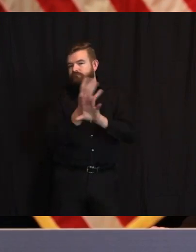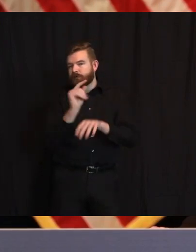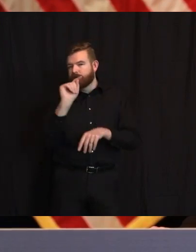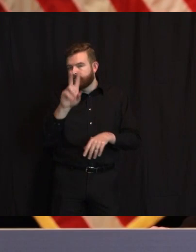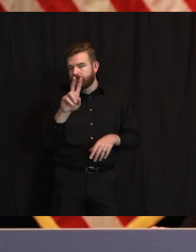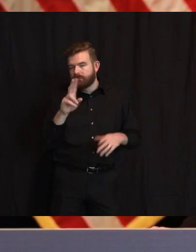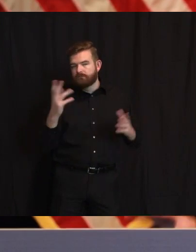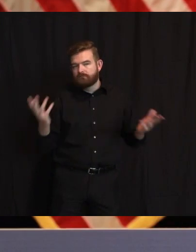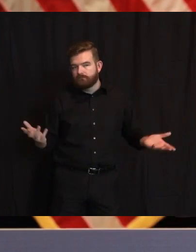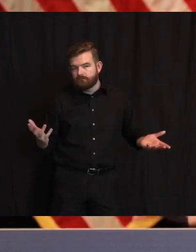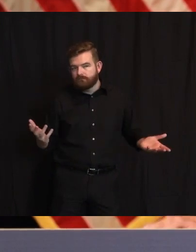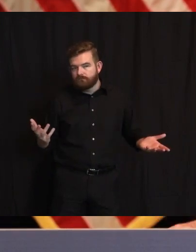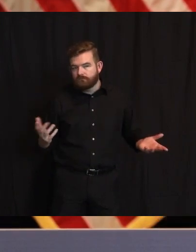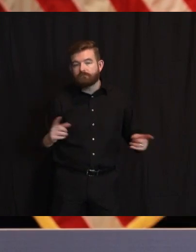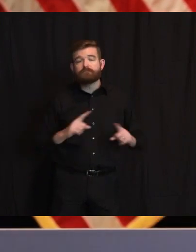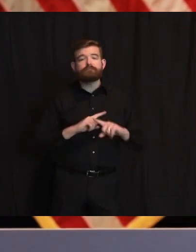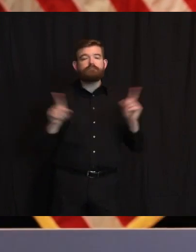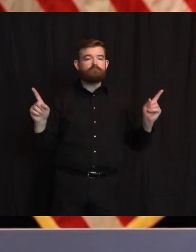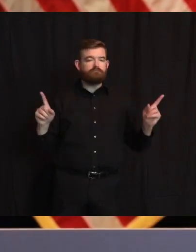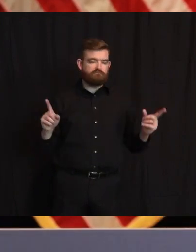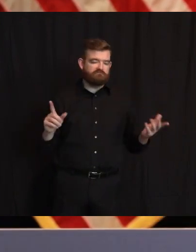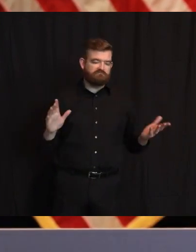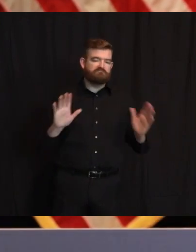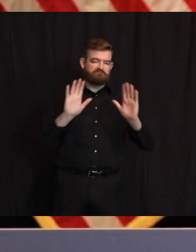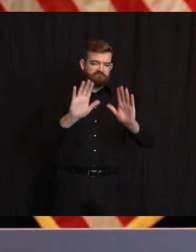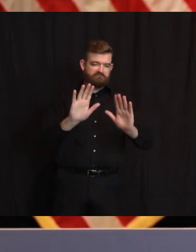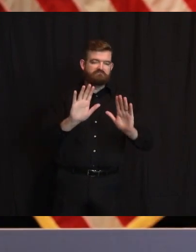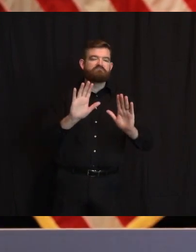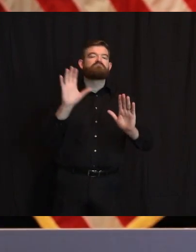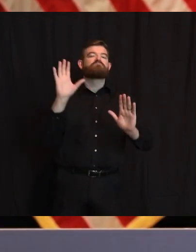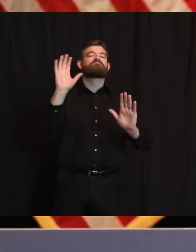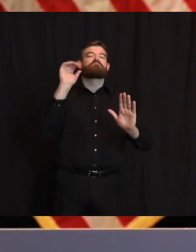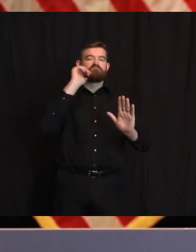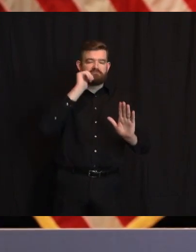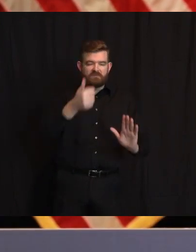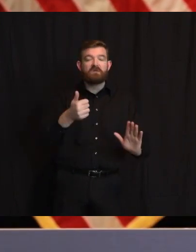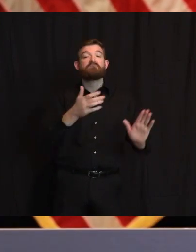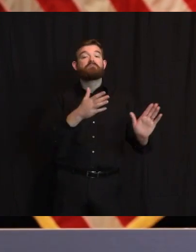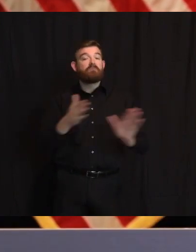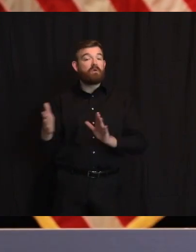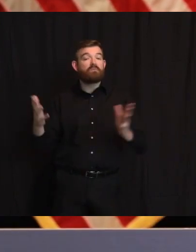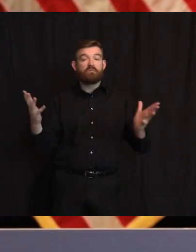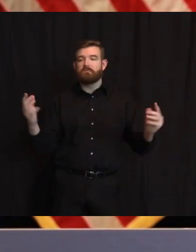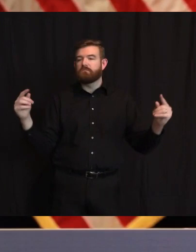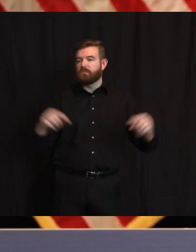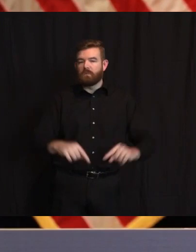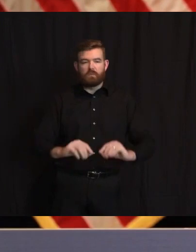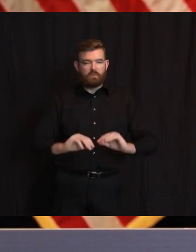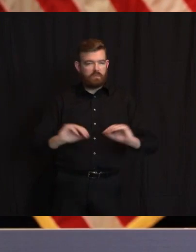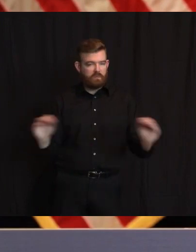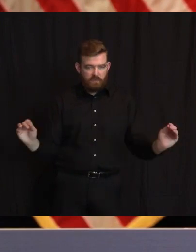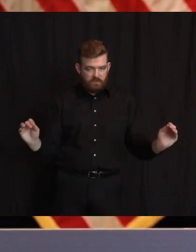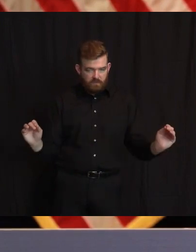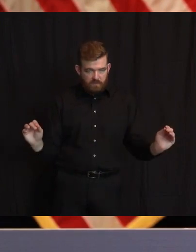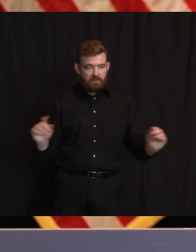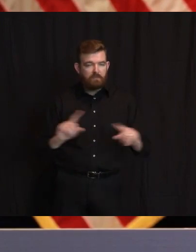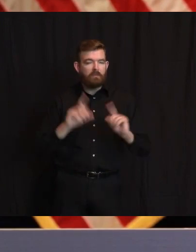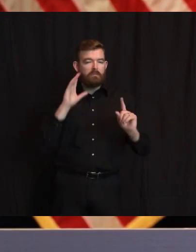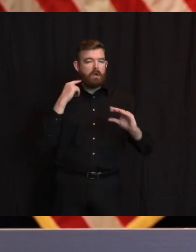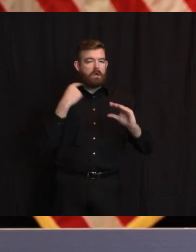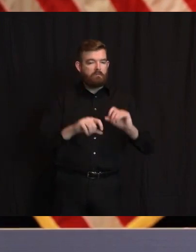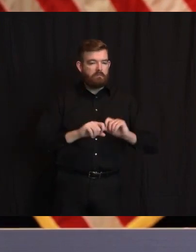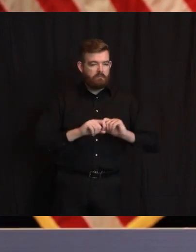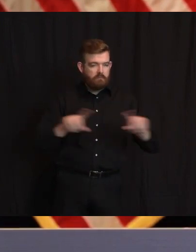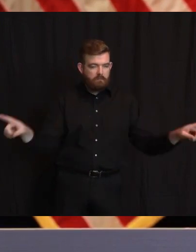maybe shift that, but at the moment assume it's going to be on paper. And then on Monday we have been notified of a video call with the White